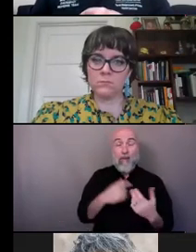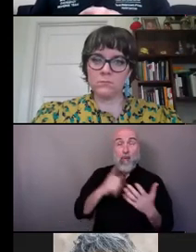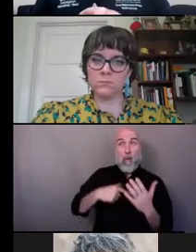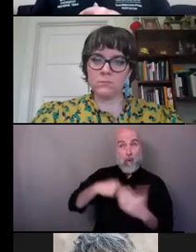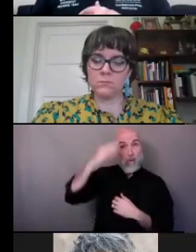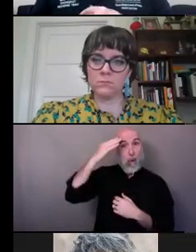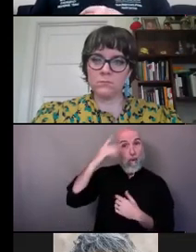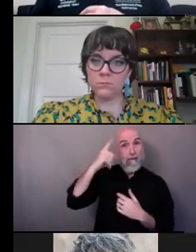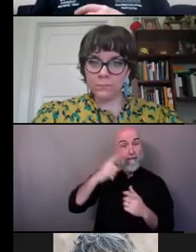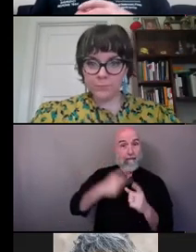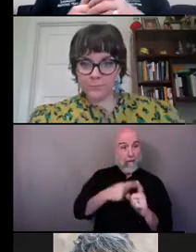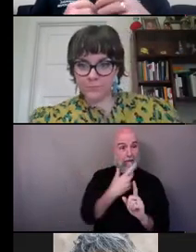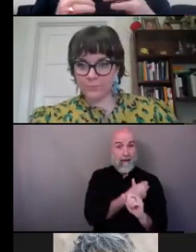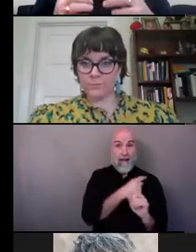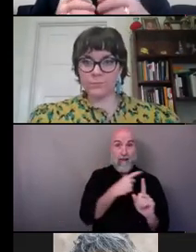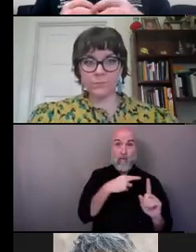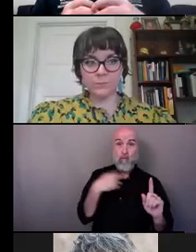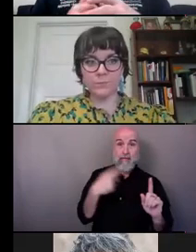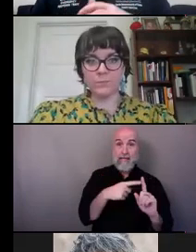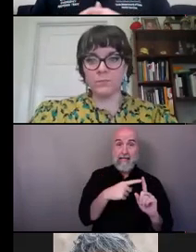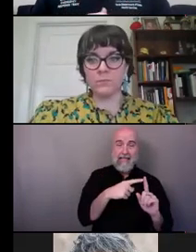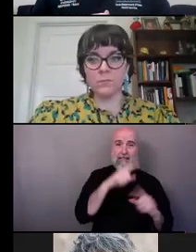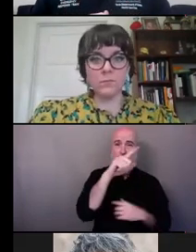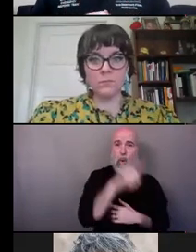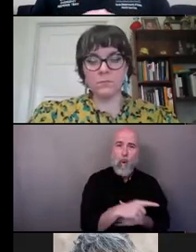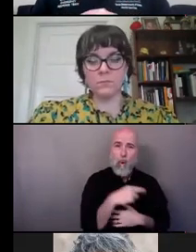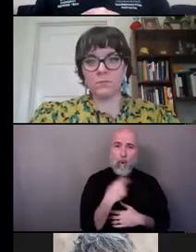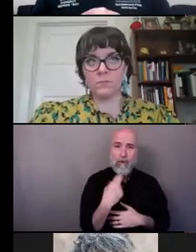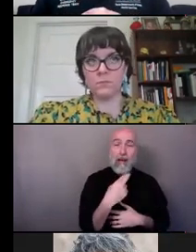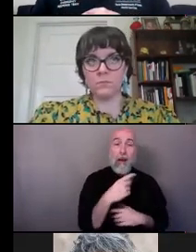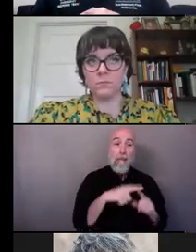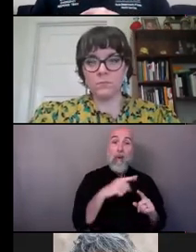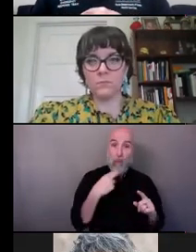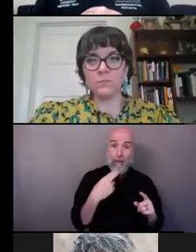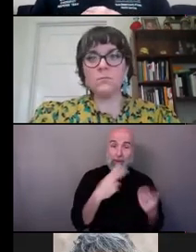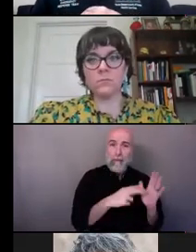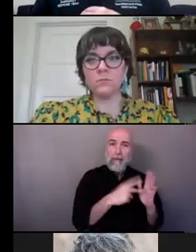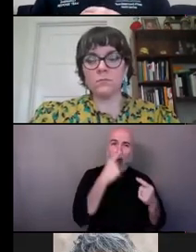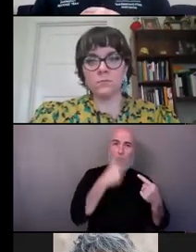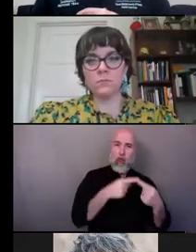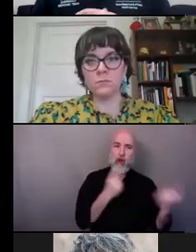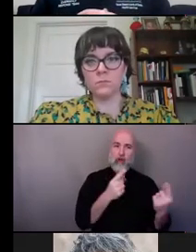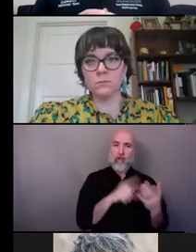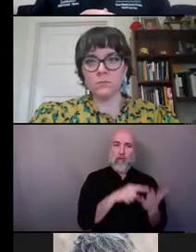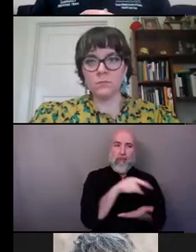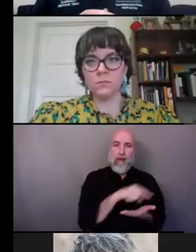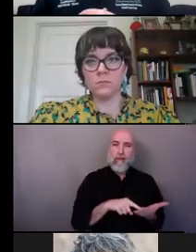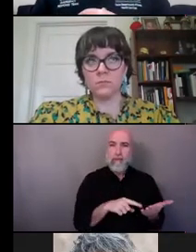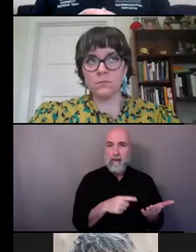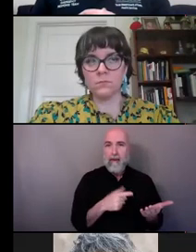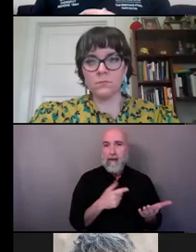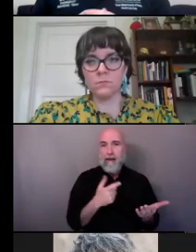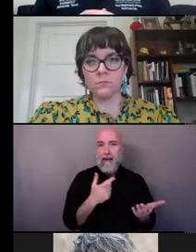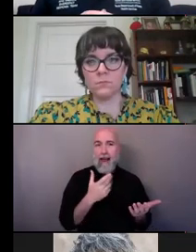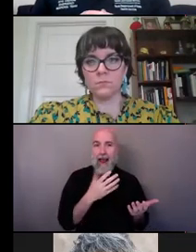of from the vaccine is any kind of immediate risk, any serious allergic reaction. And there, again, would be